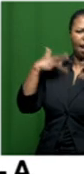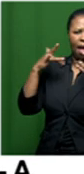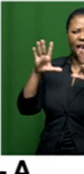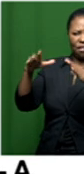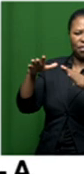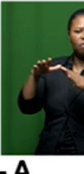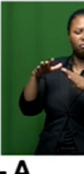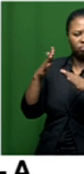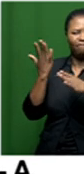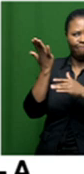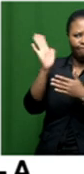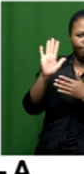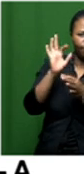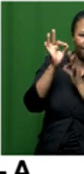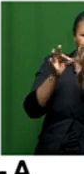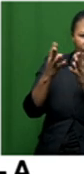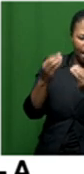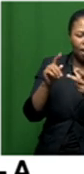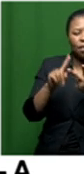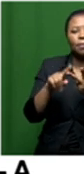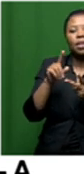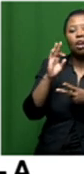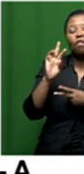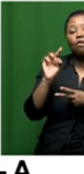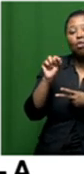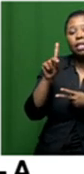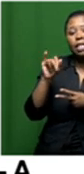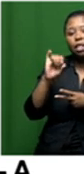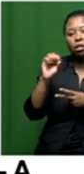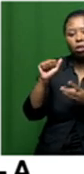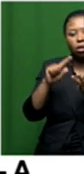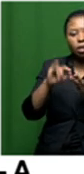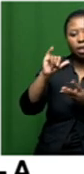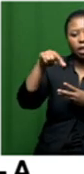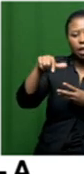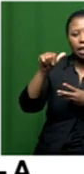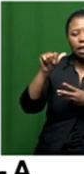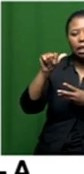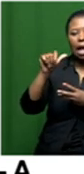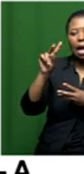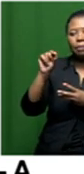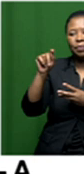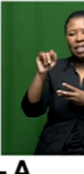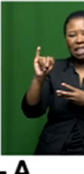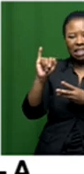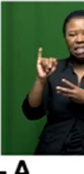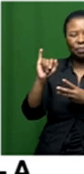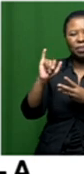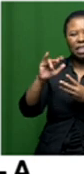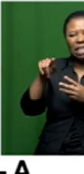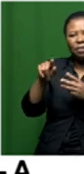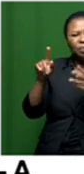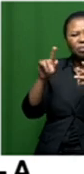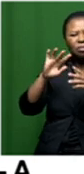these beautiful pastel pieces. We have Fundiswa Douw who talks about Ikhanti and is building these really beautiful kind of architectural